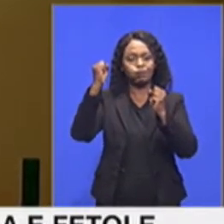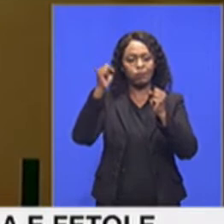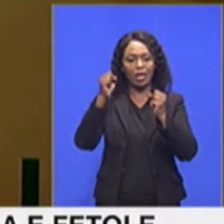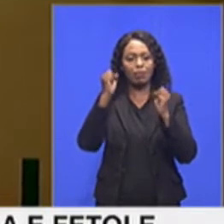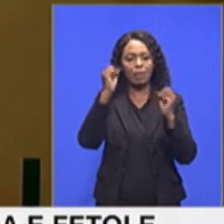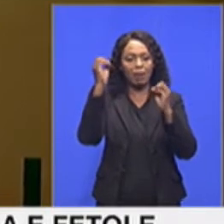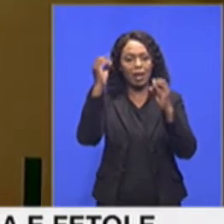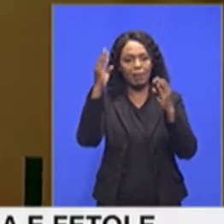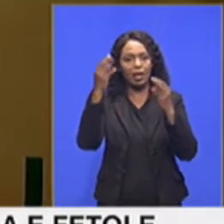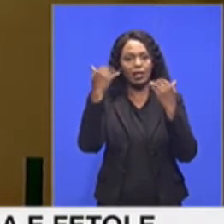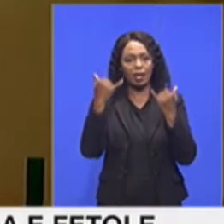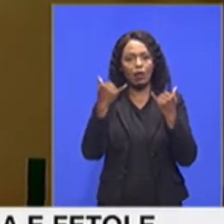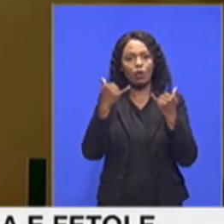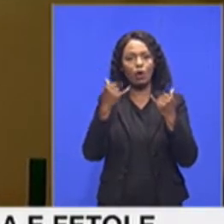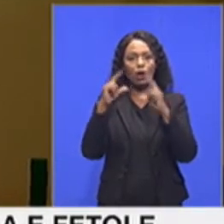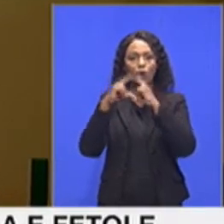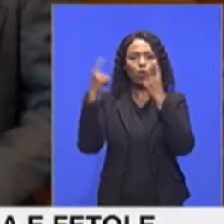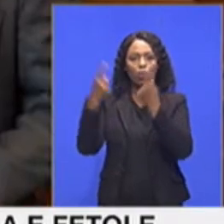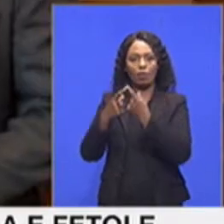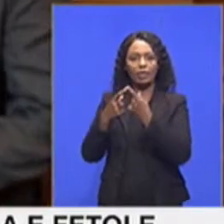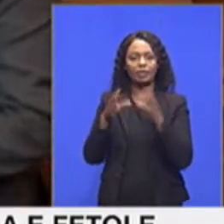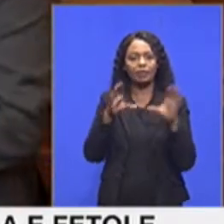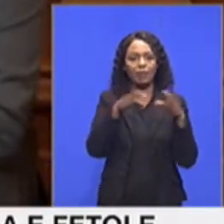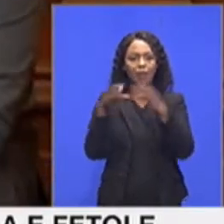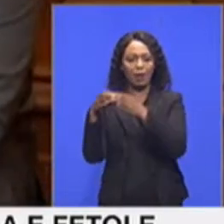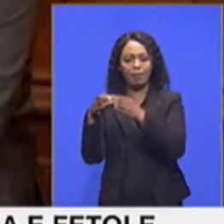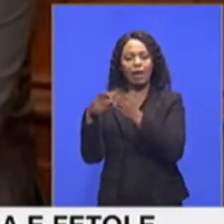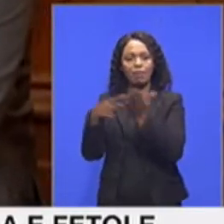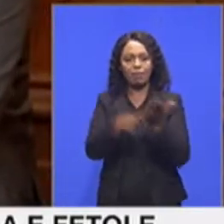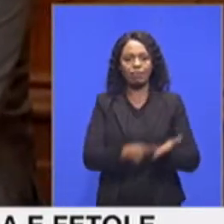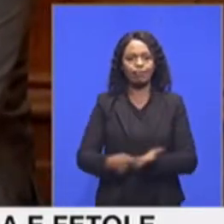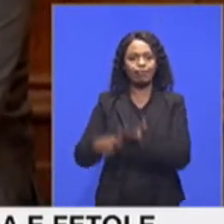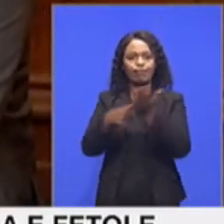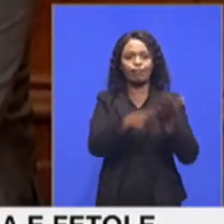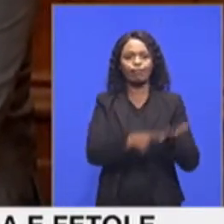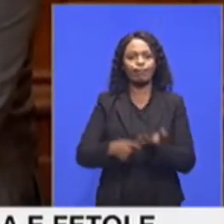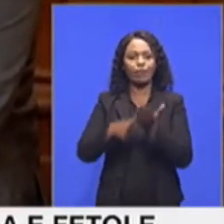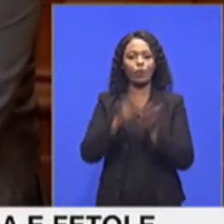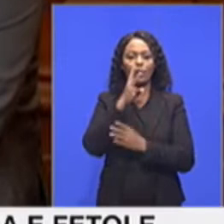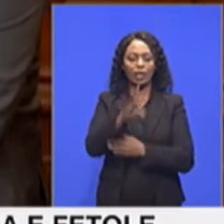the relevant committees. Order.